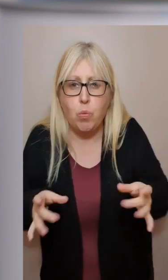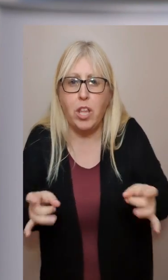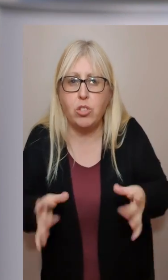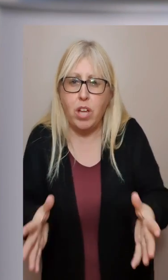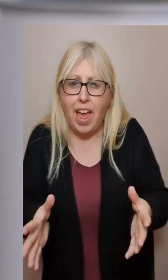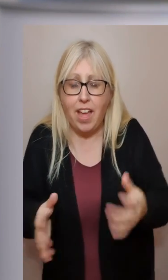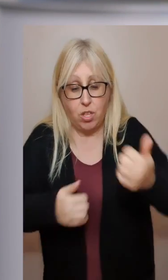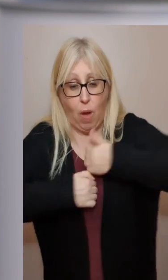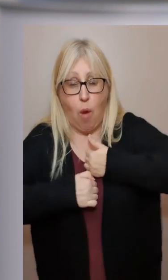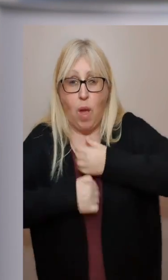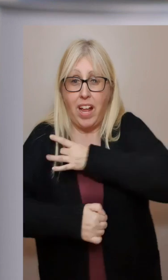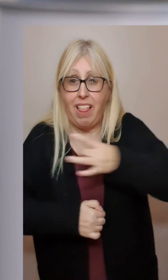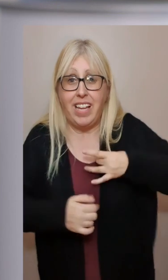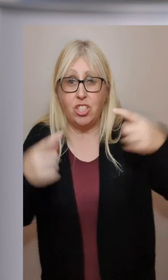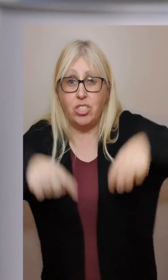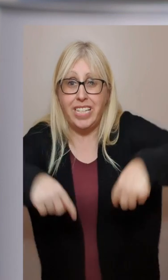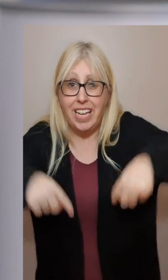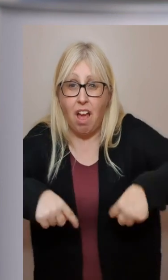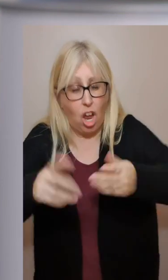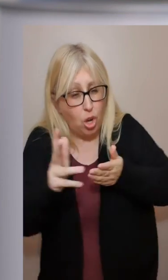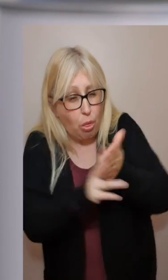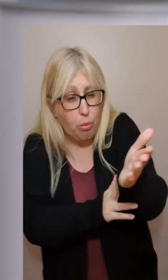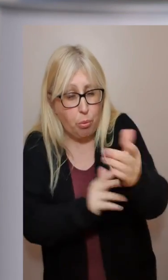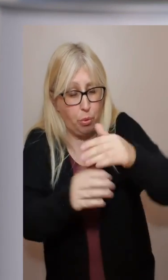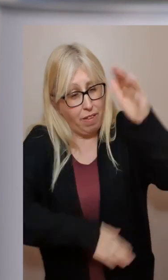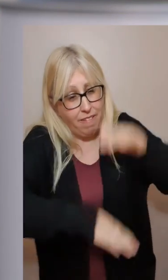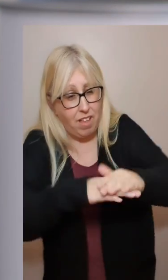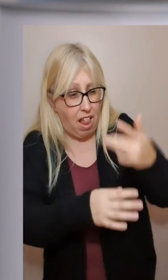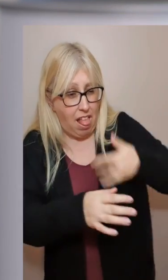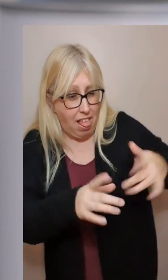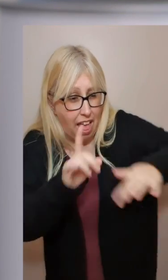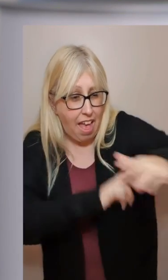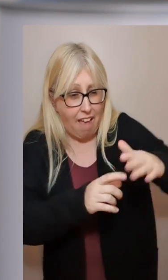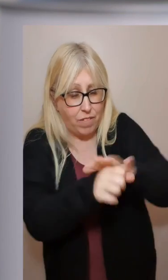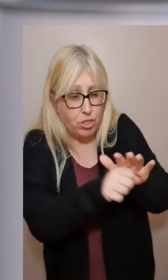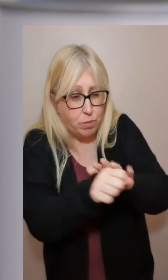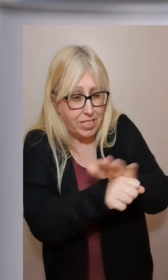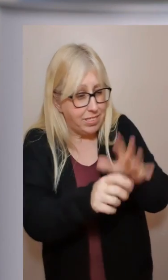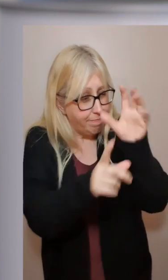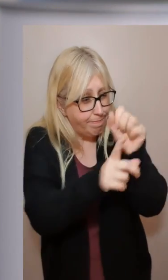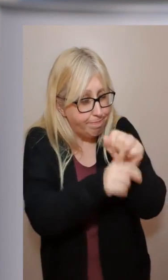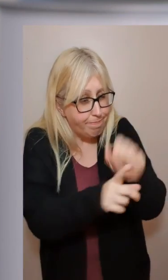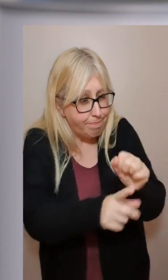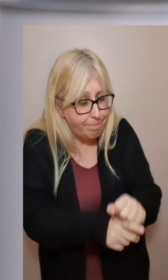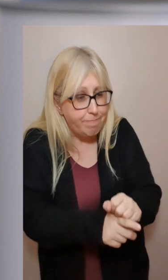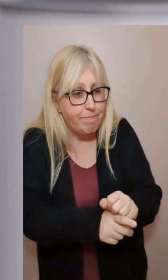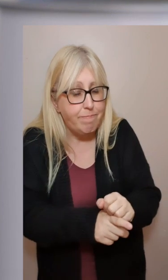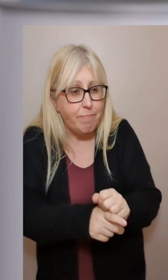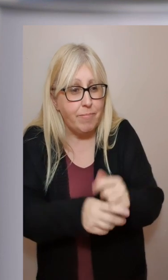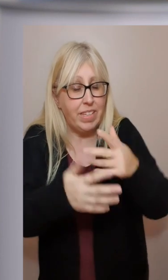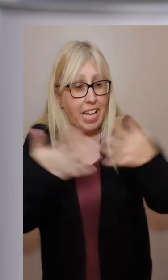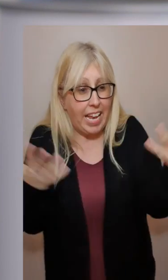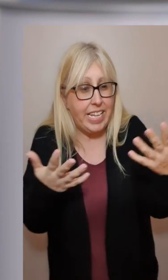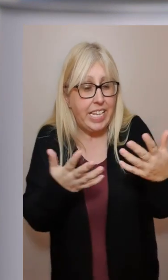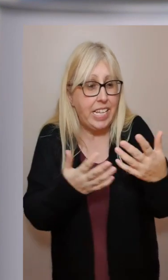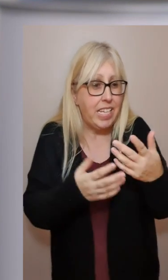our clinicians here are able to go through their whole life cycle and be able to identify any other assistance that they may need to maintain